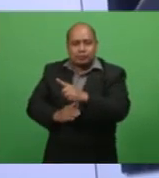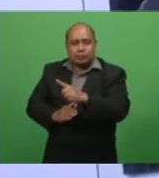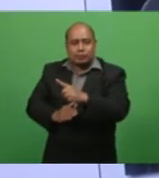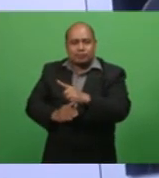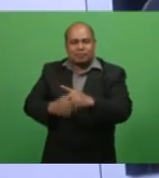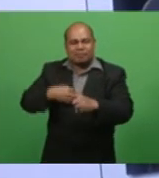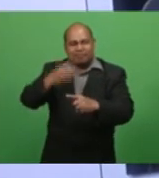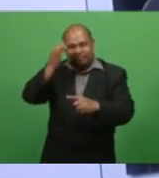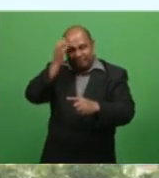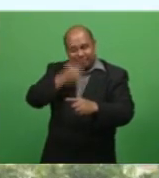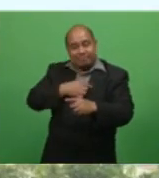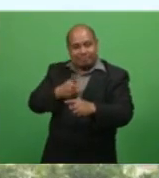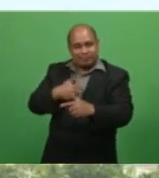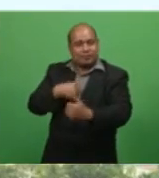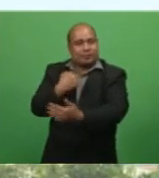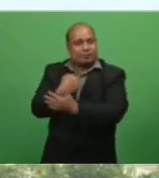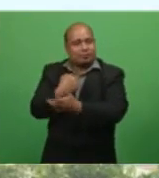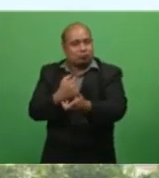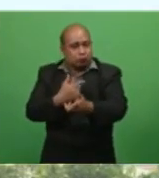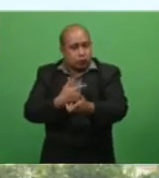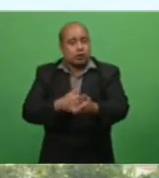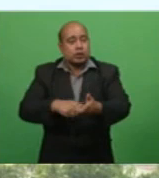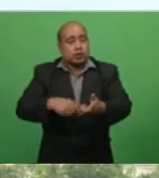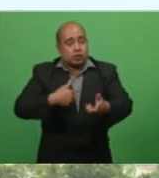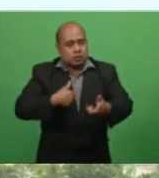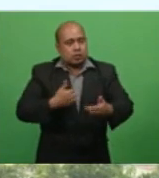helped him dream big. We used to listen to